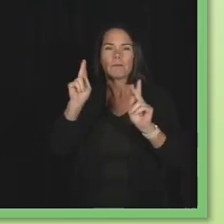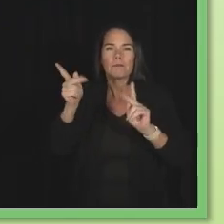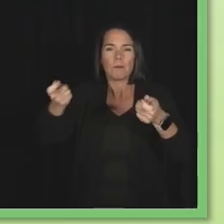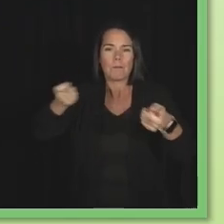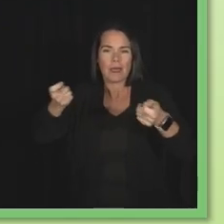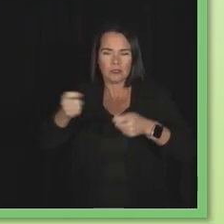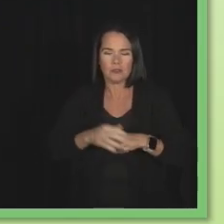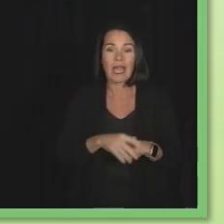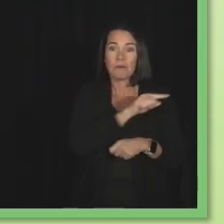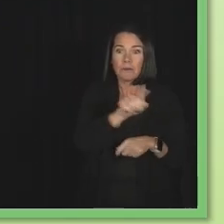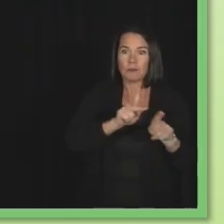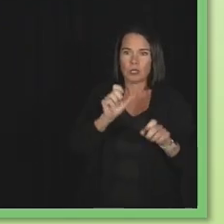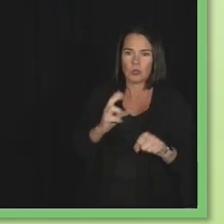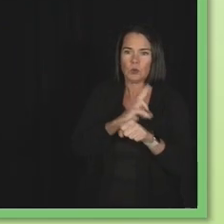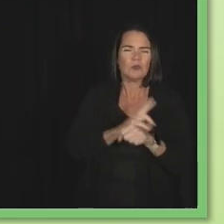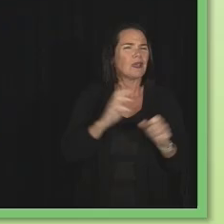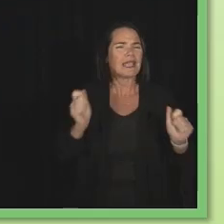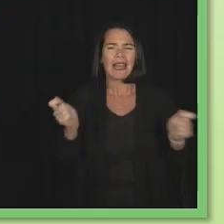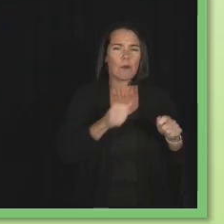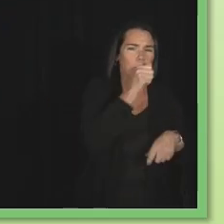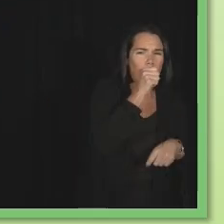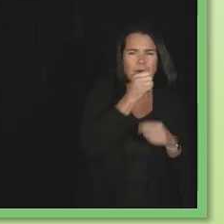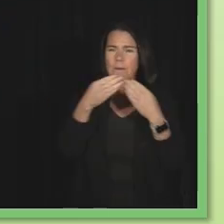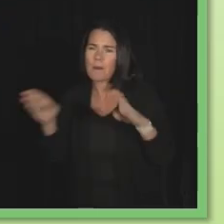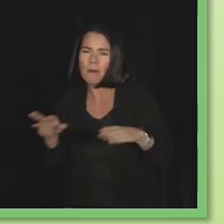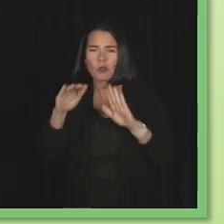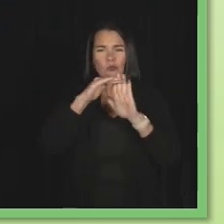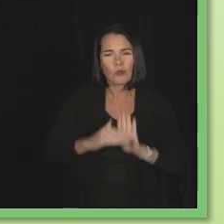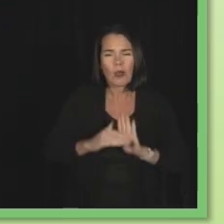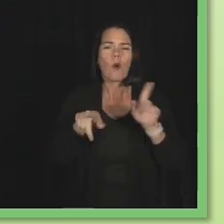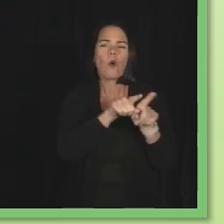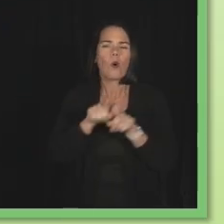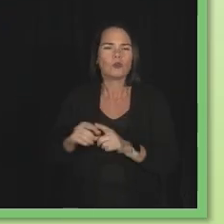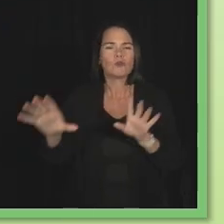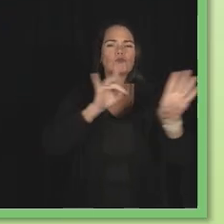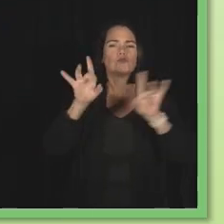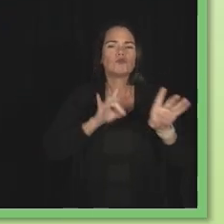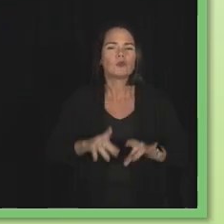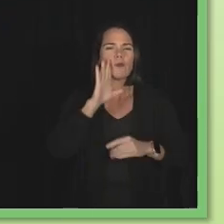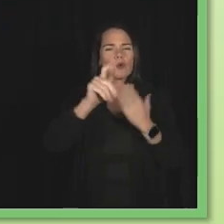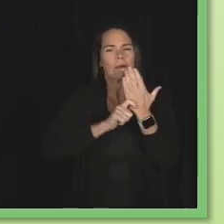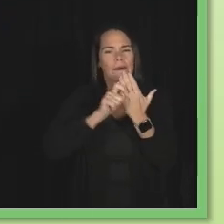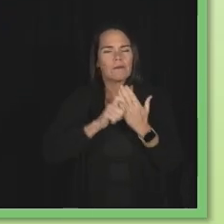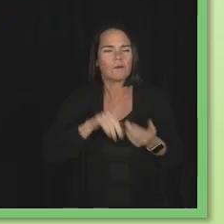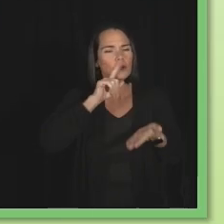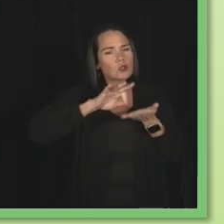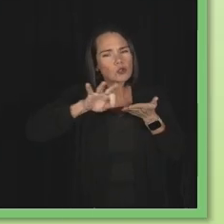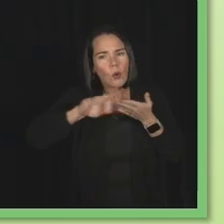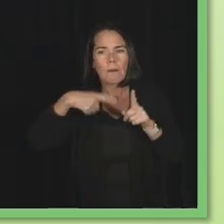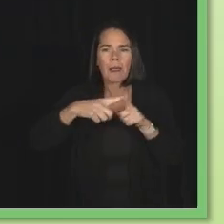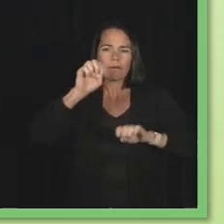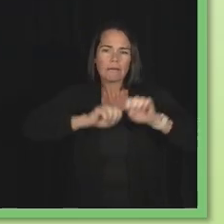can federate multiple private and public registries, handle curation of your catalog with scoring and evaluation